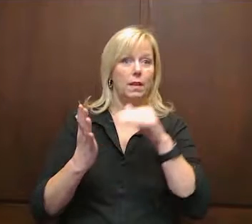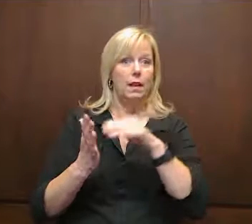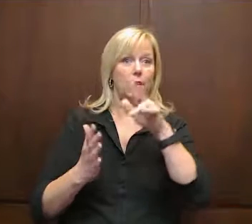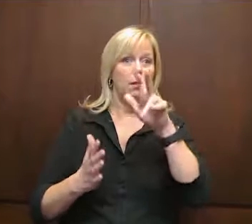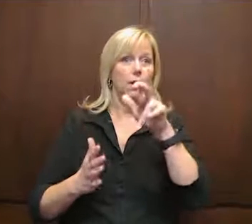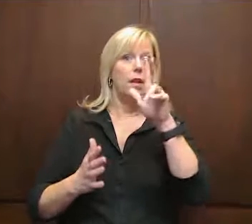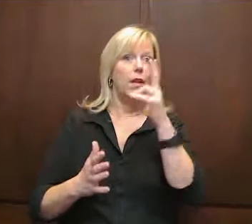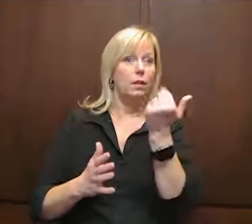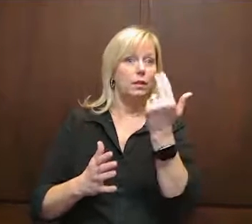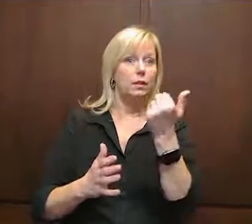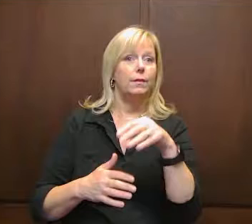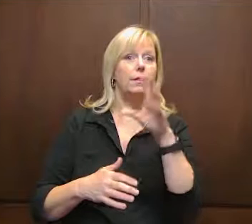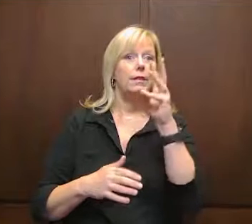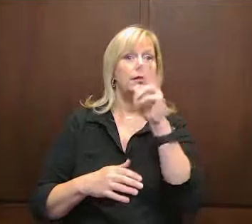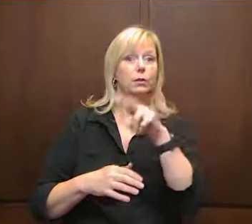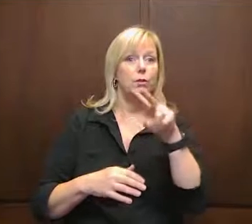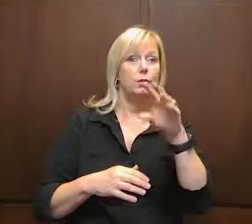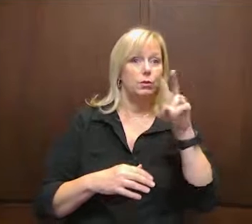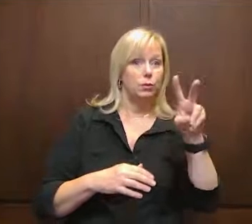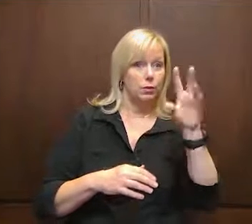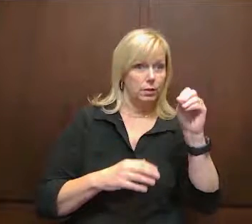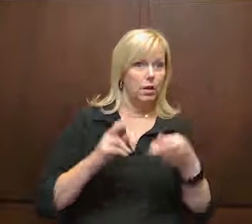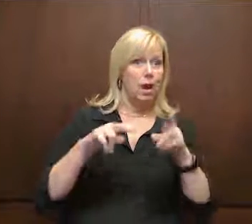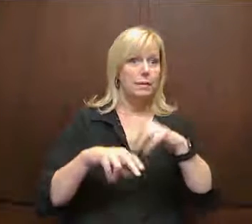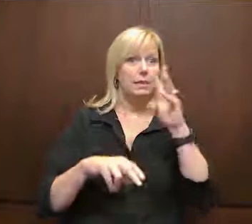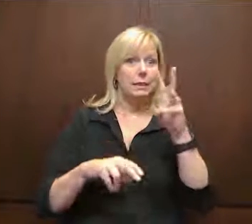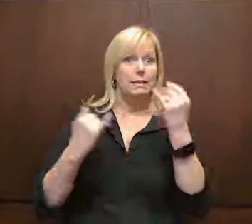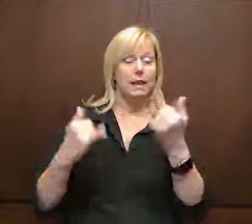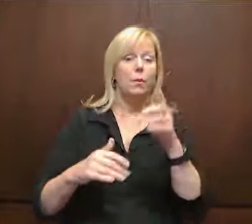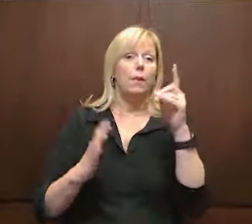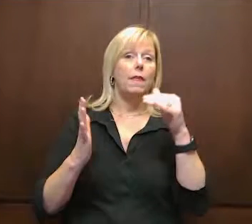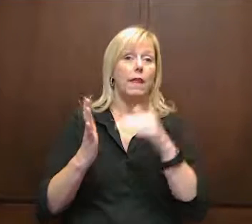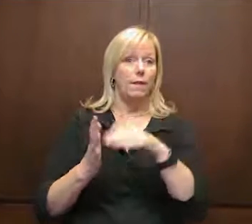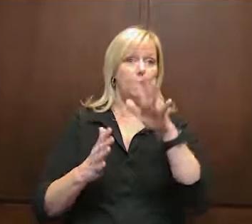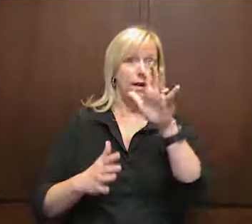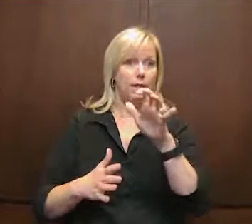1313. 62220 up 6 to